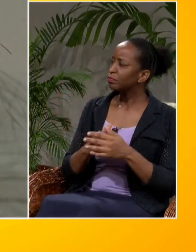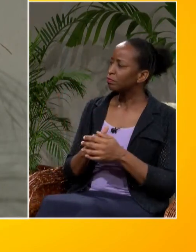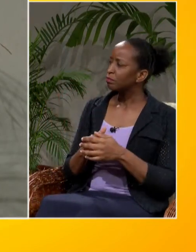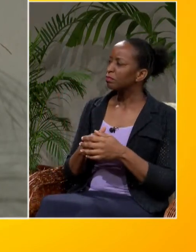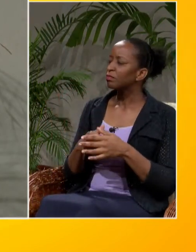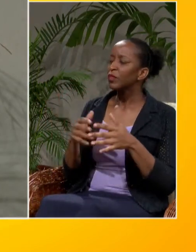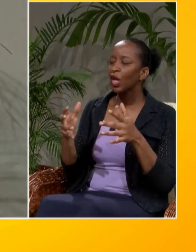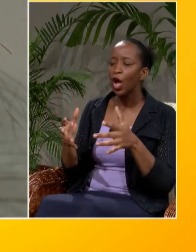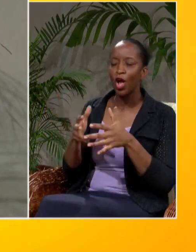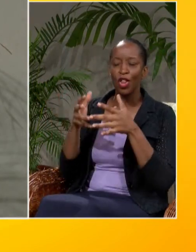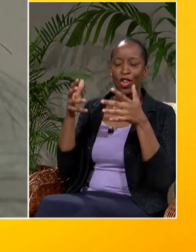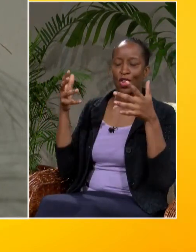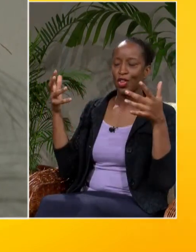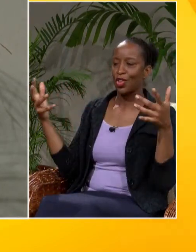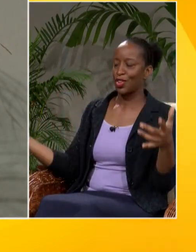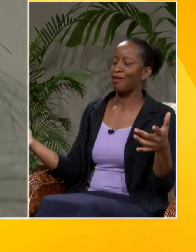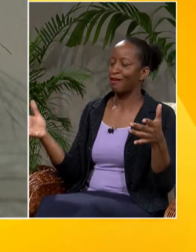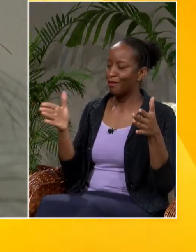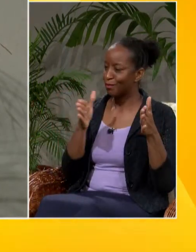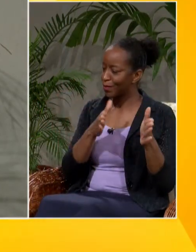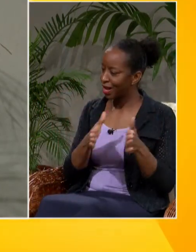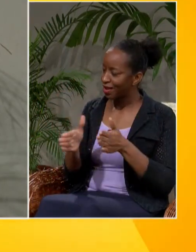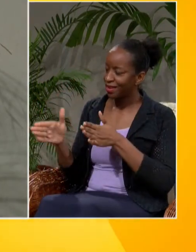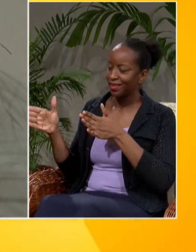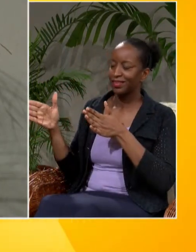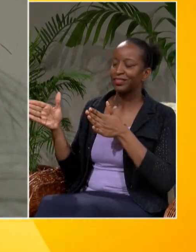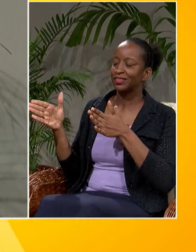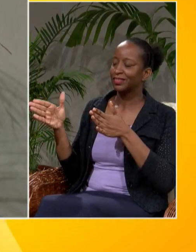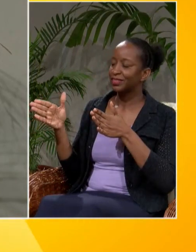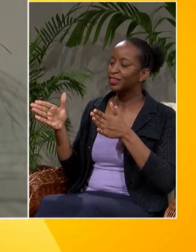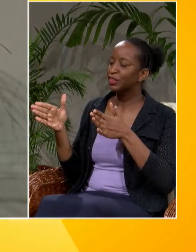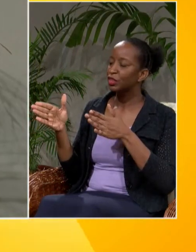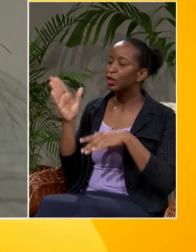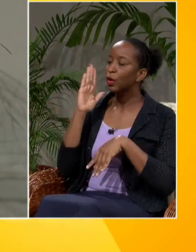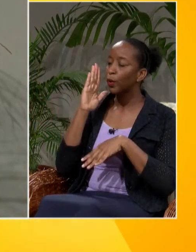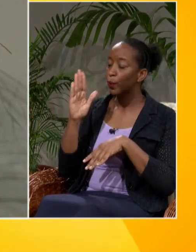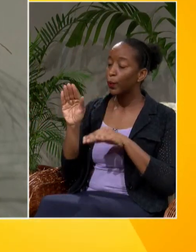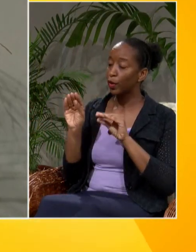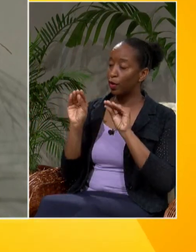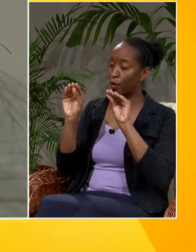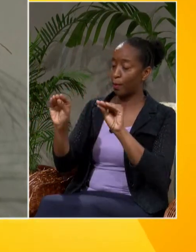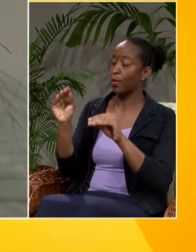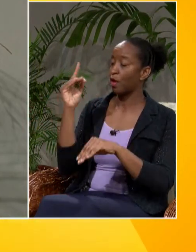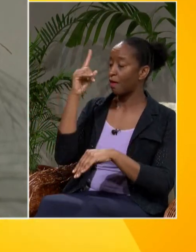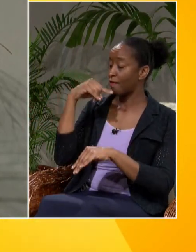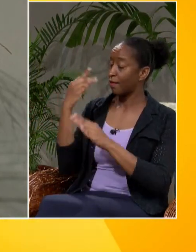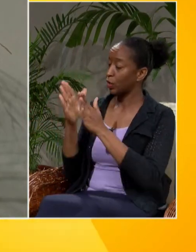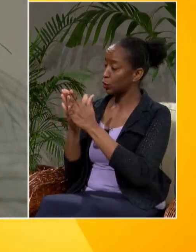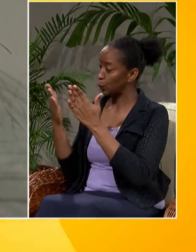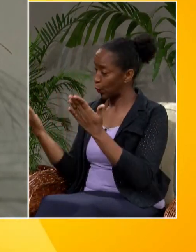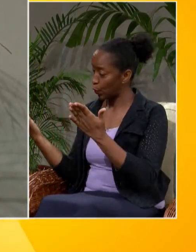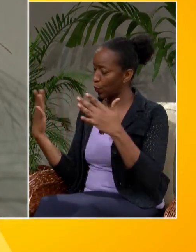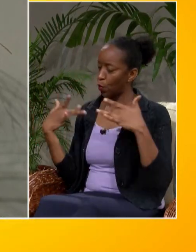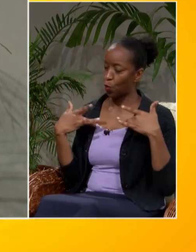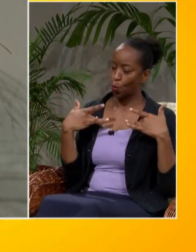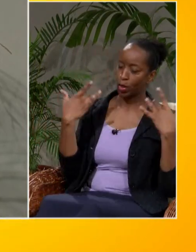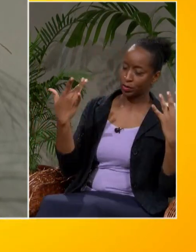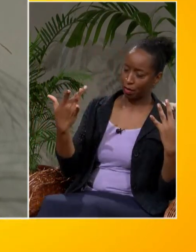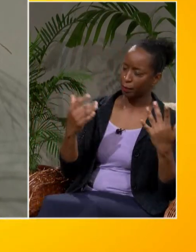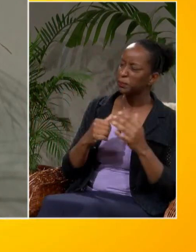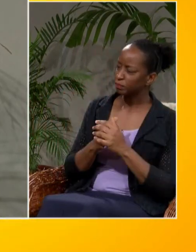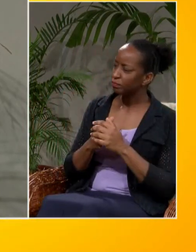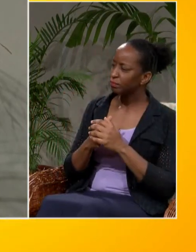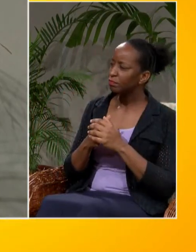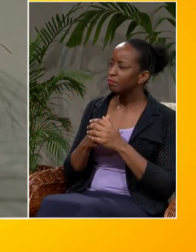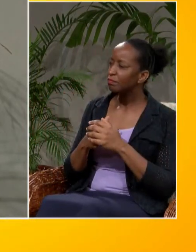we have a plan for this month, and then it will be posted on our Facebook and on our WhatsApp so that we have a better